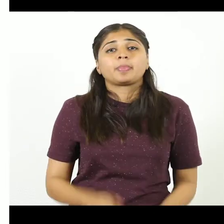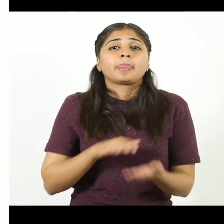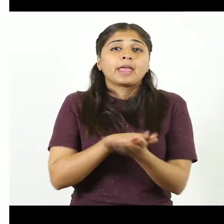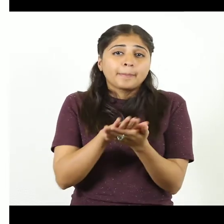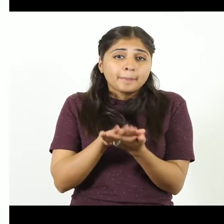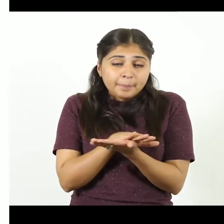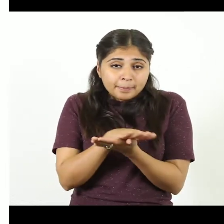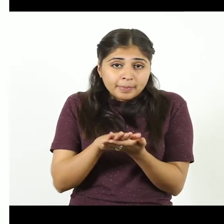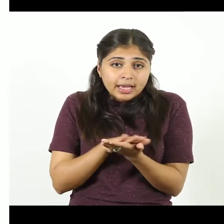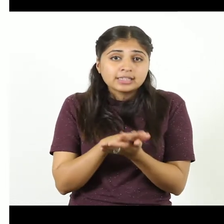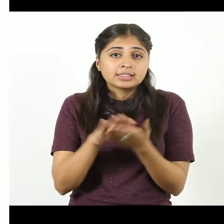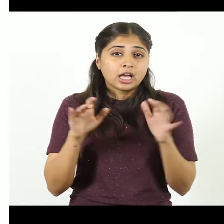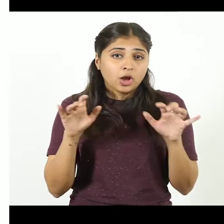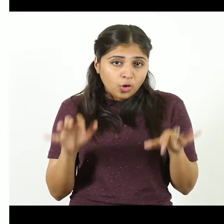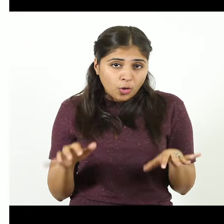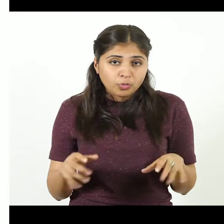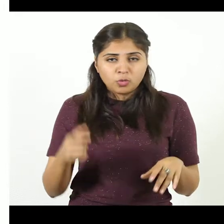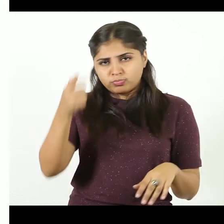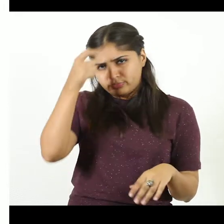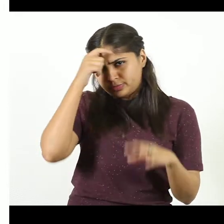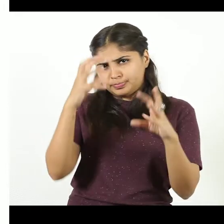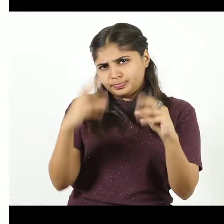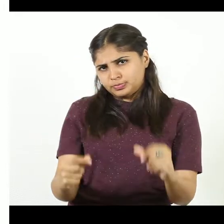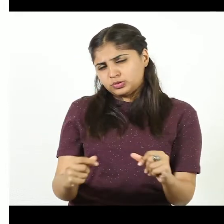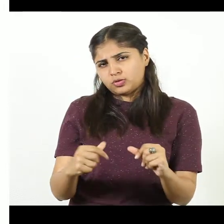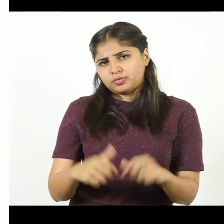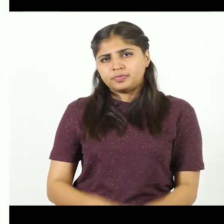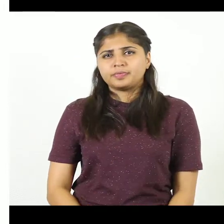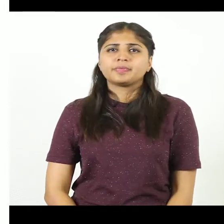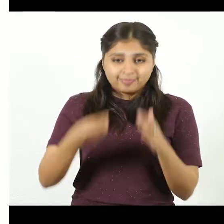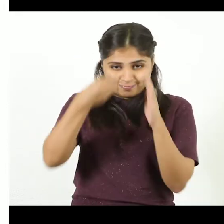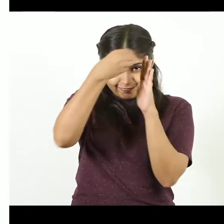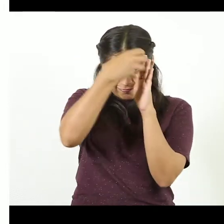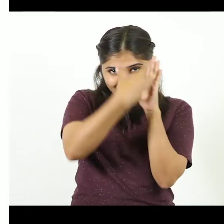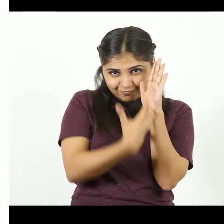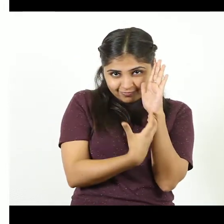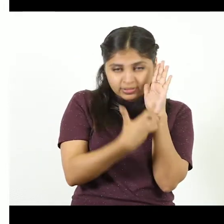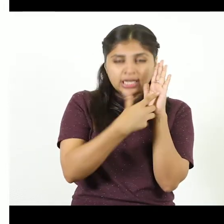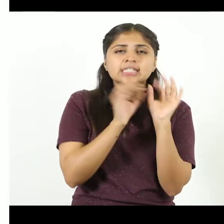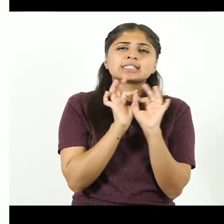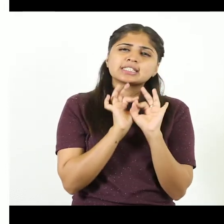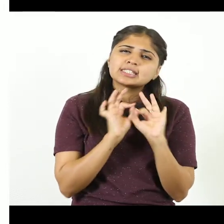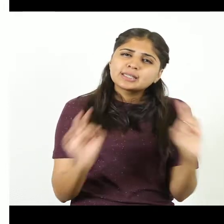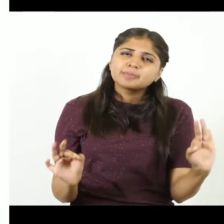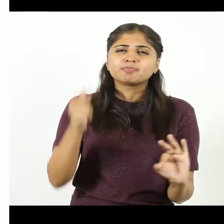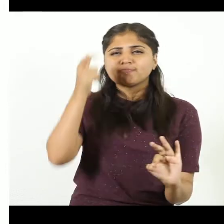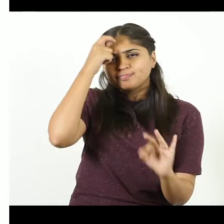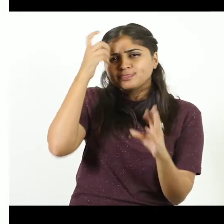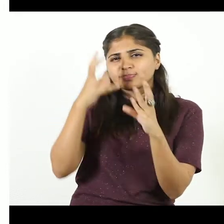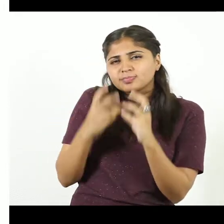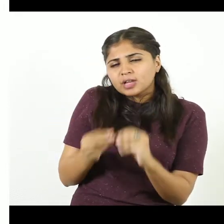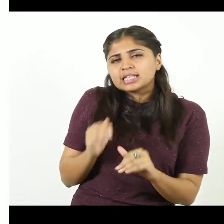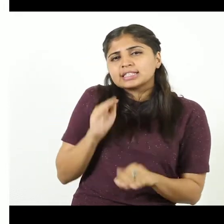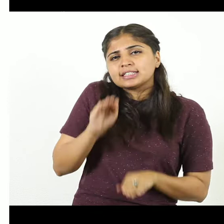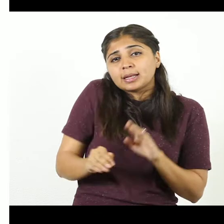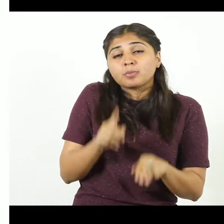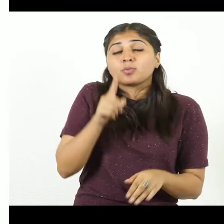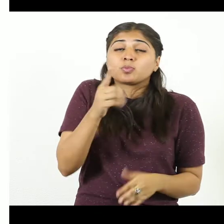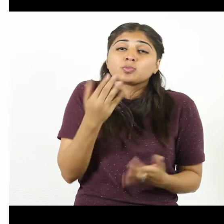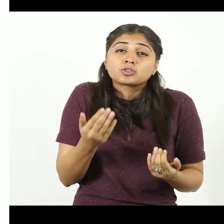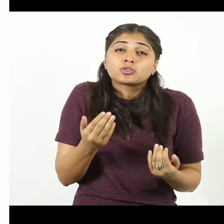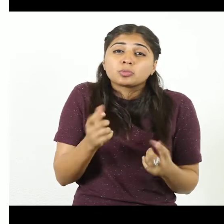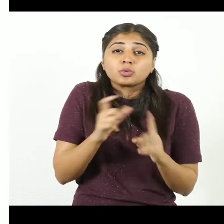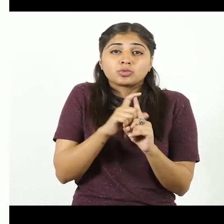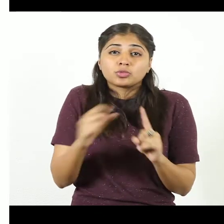Basic computer troubleshooting checklist. Given below are some simple troubleshooting steps which one must